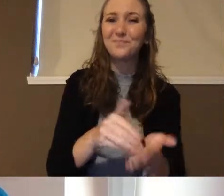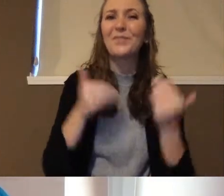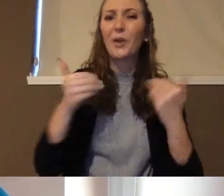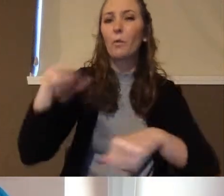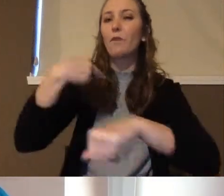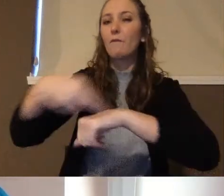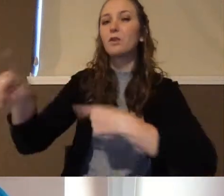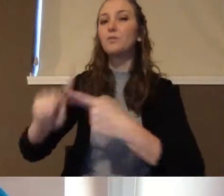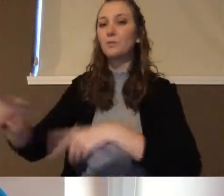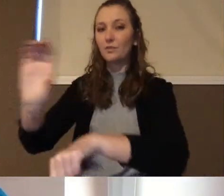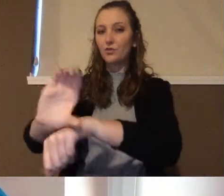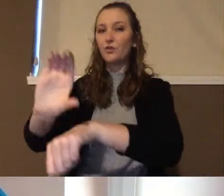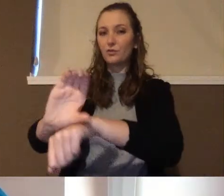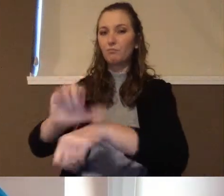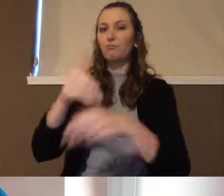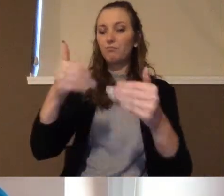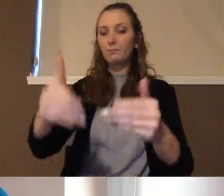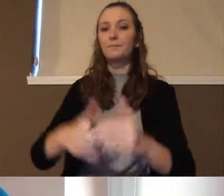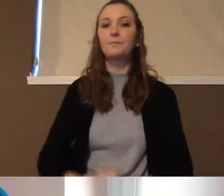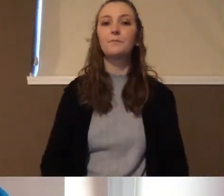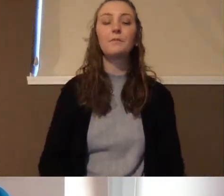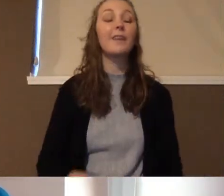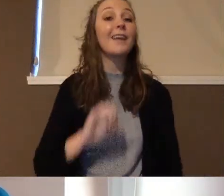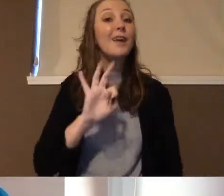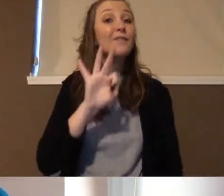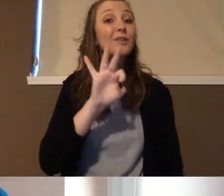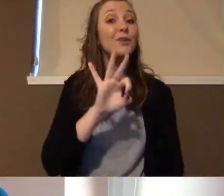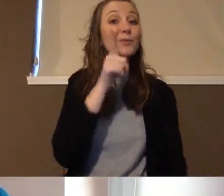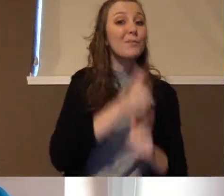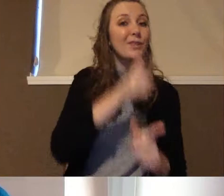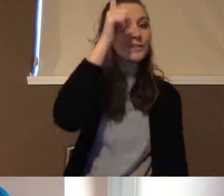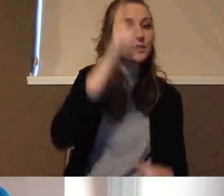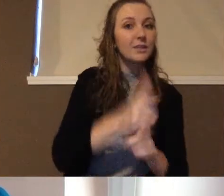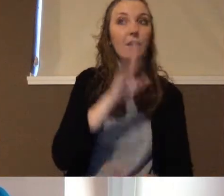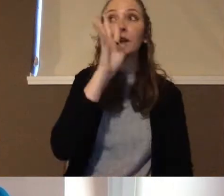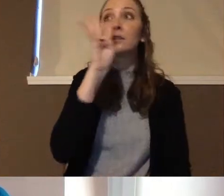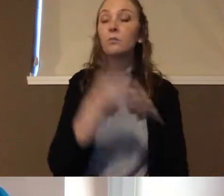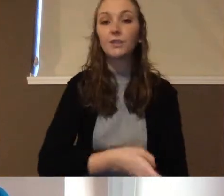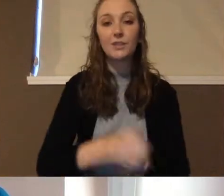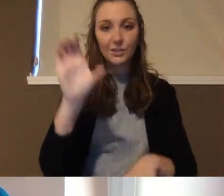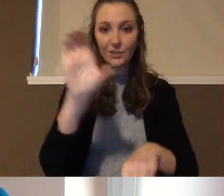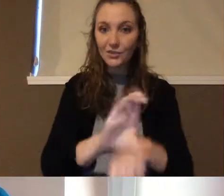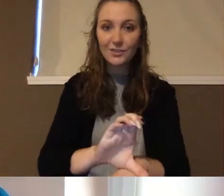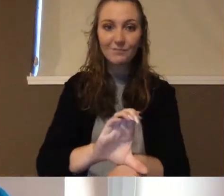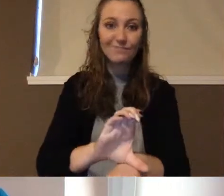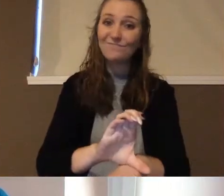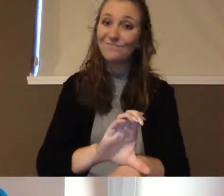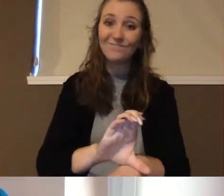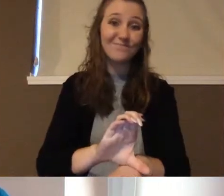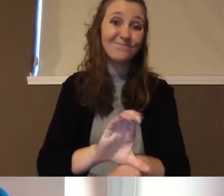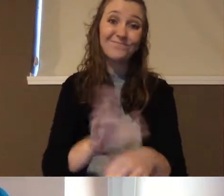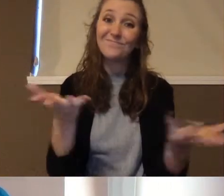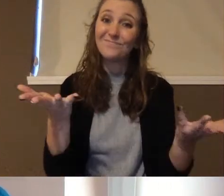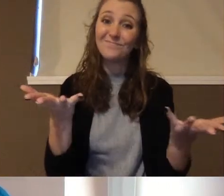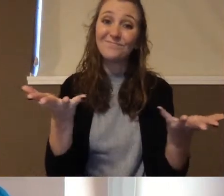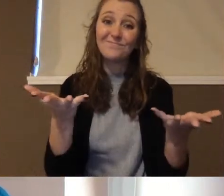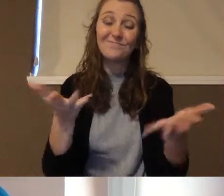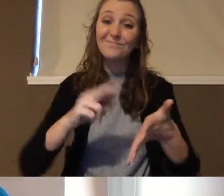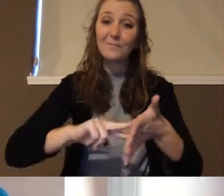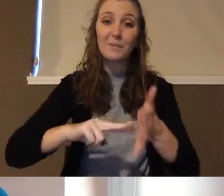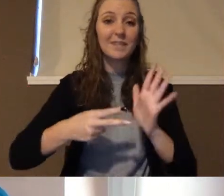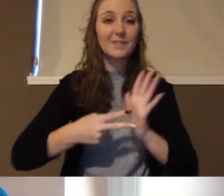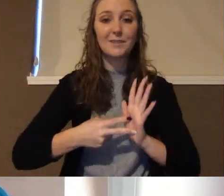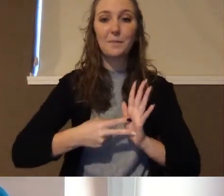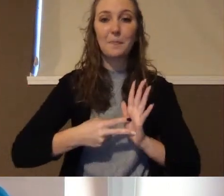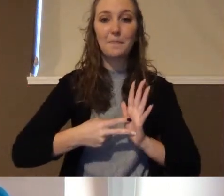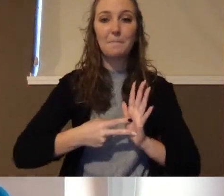If your sister or brother refuses to listen to them, refer the matter to the church.